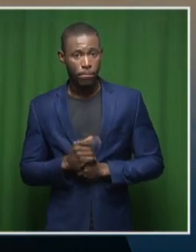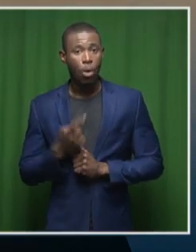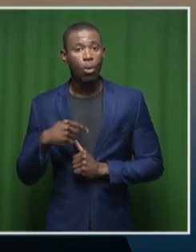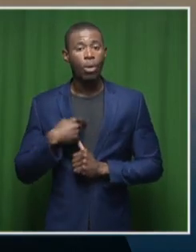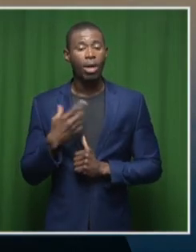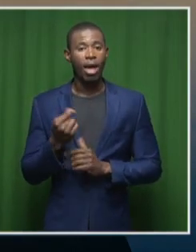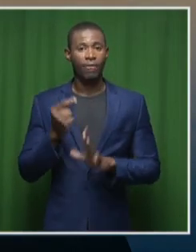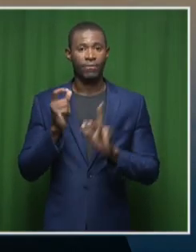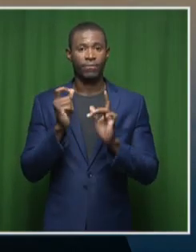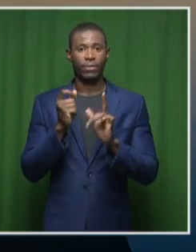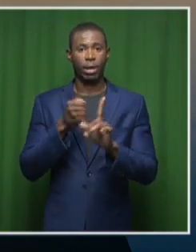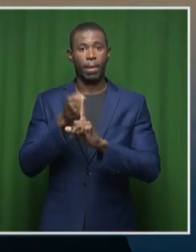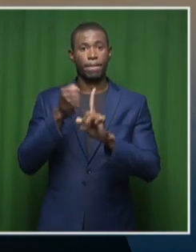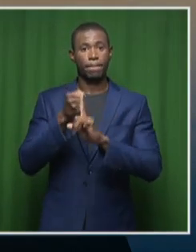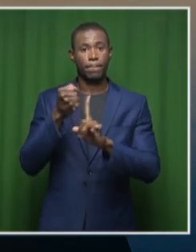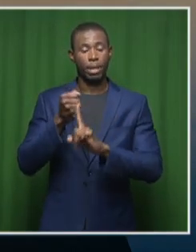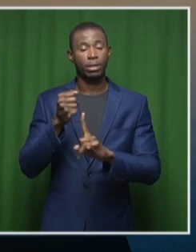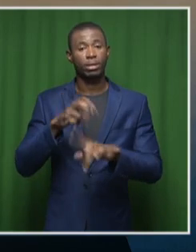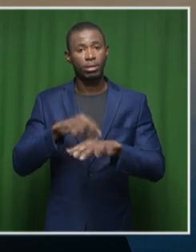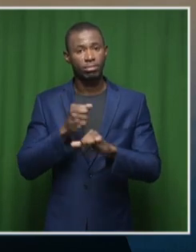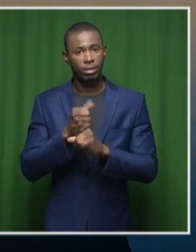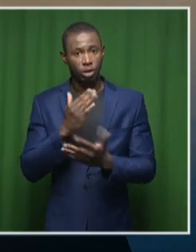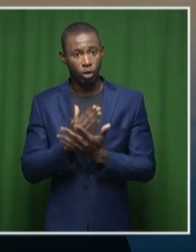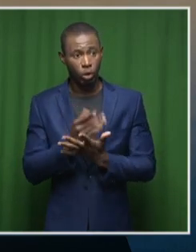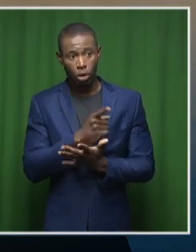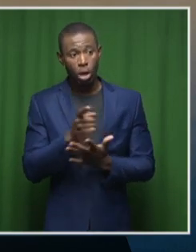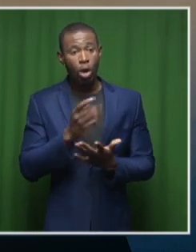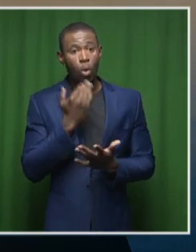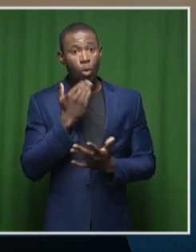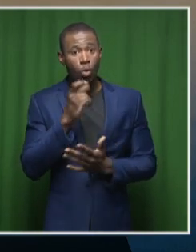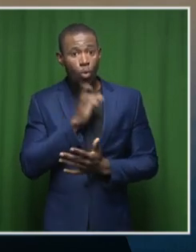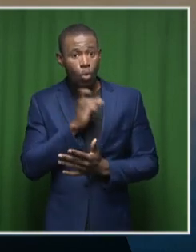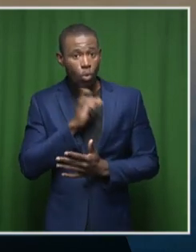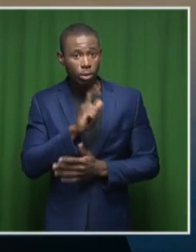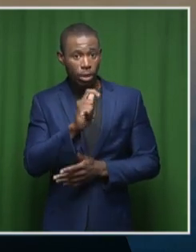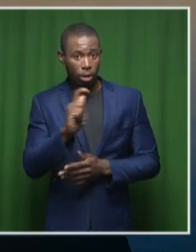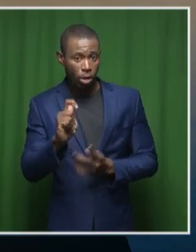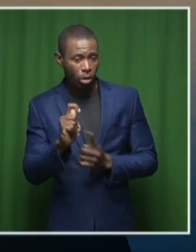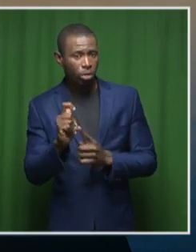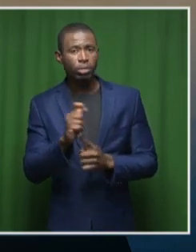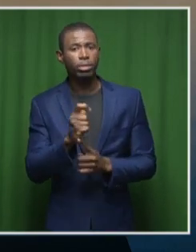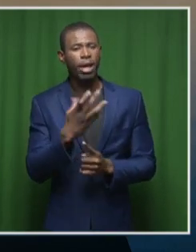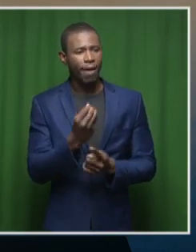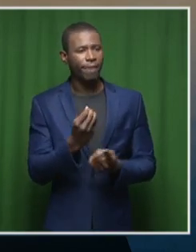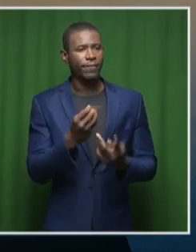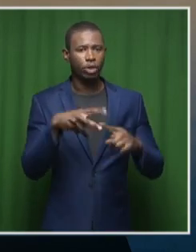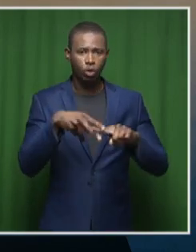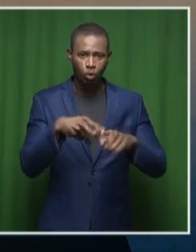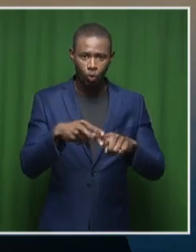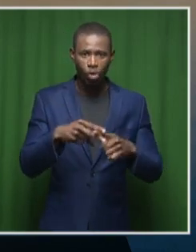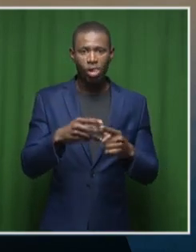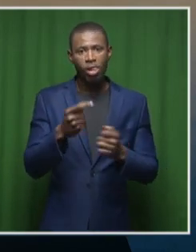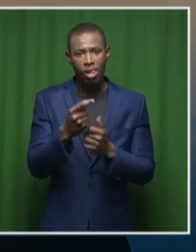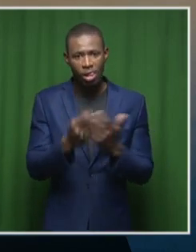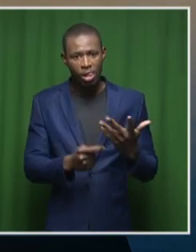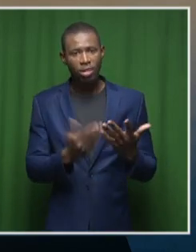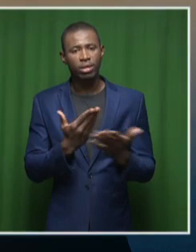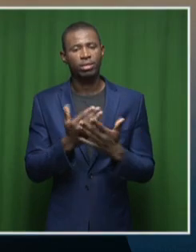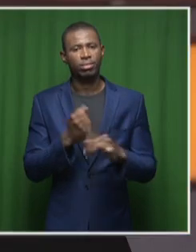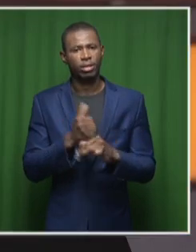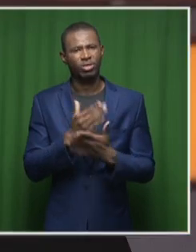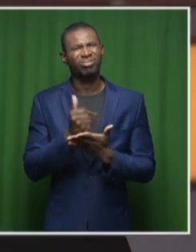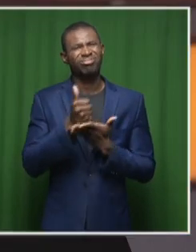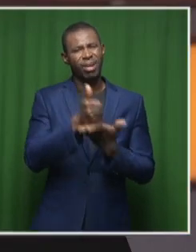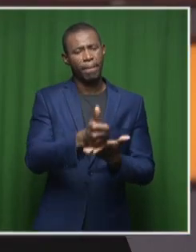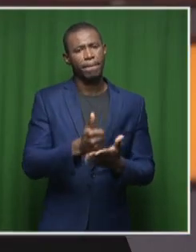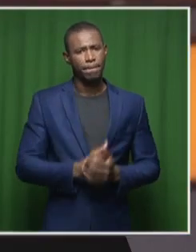anchors itself in making sure that users understand which tools they have to help them, deal with those types of issues as